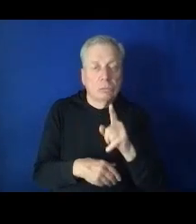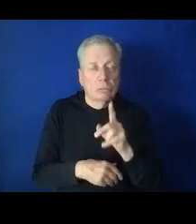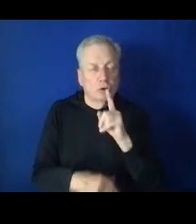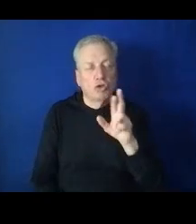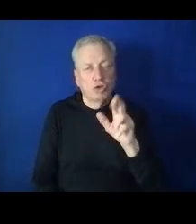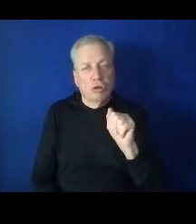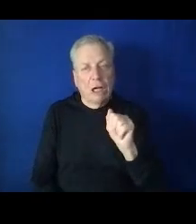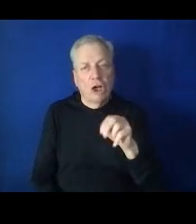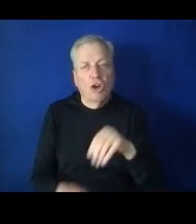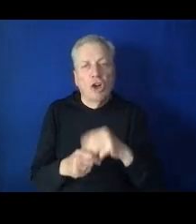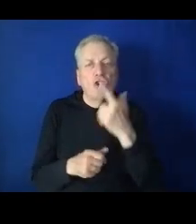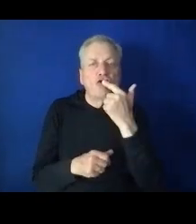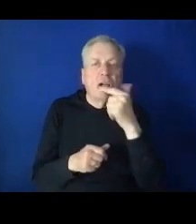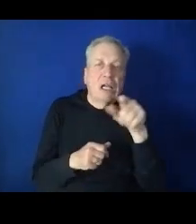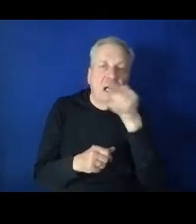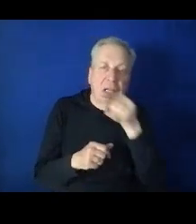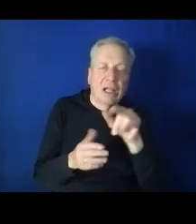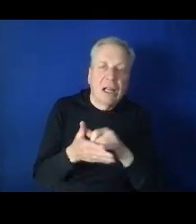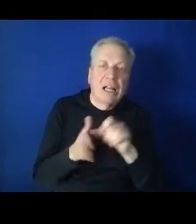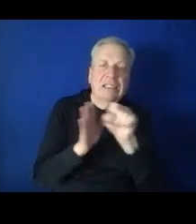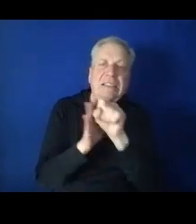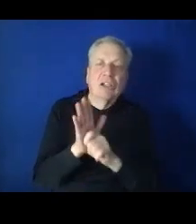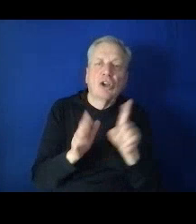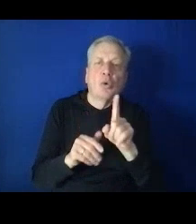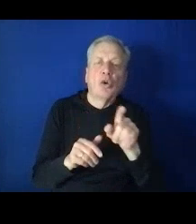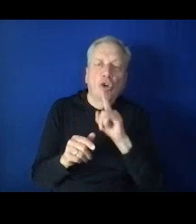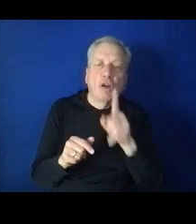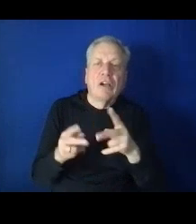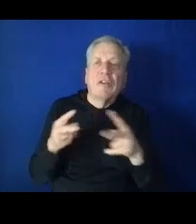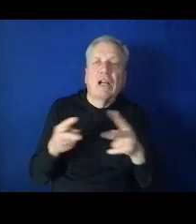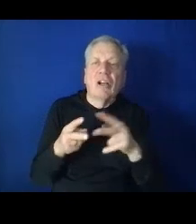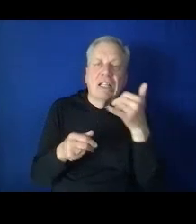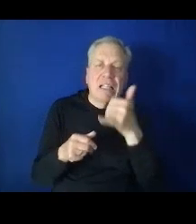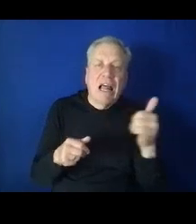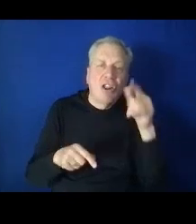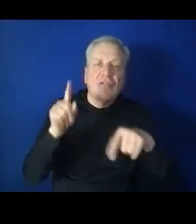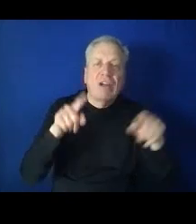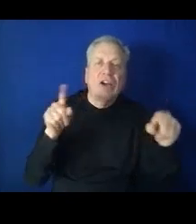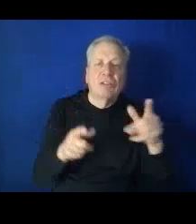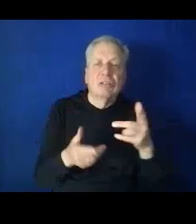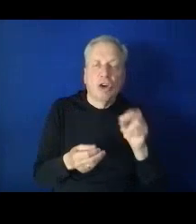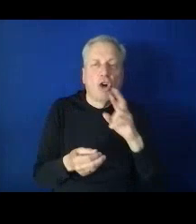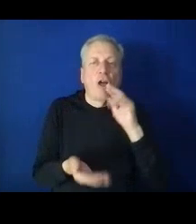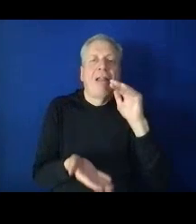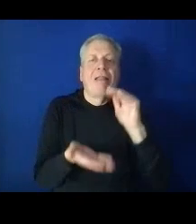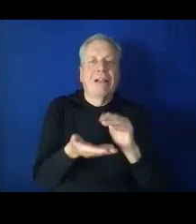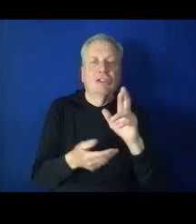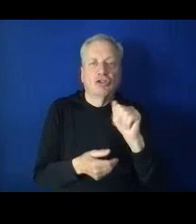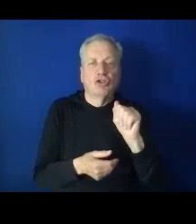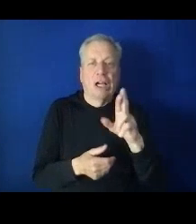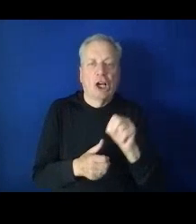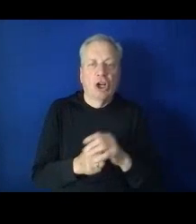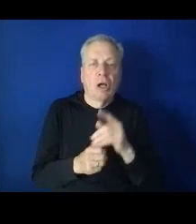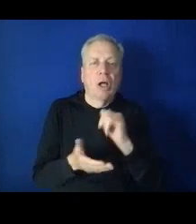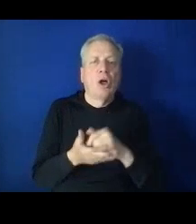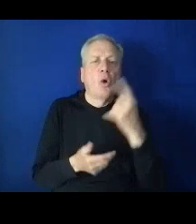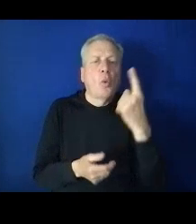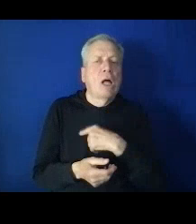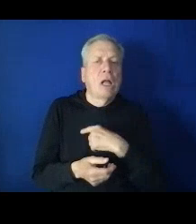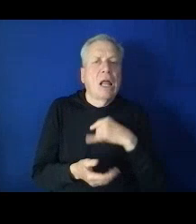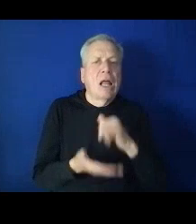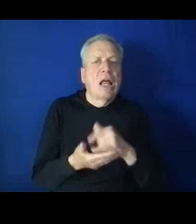the red states are basically the states where it's very rare and yellow is a little less rare. The one that we